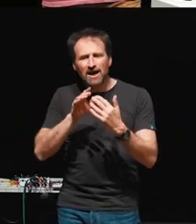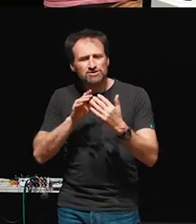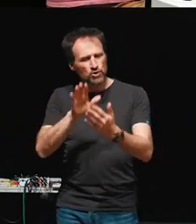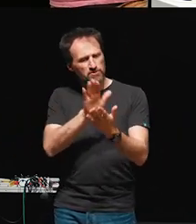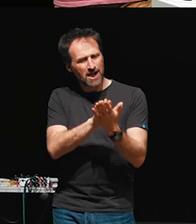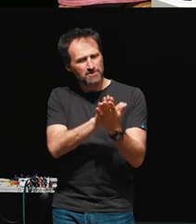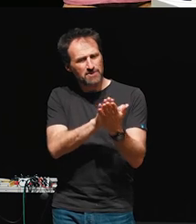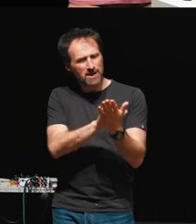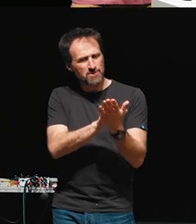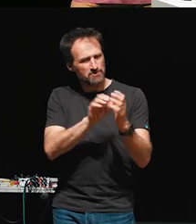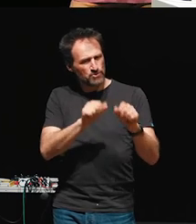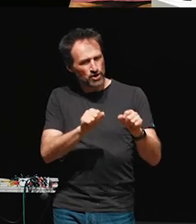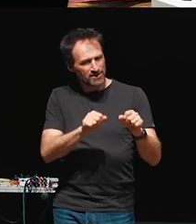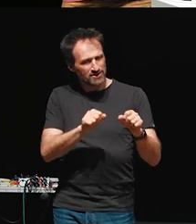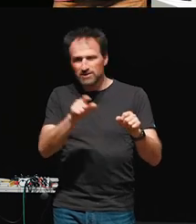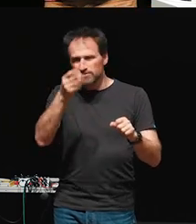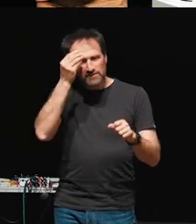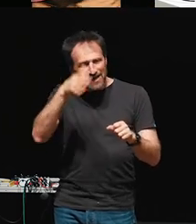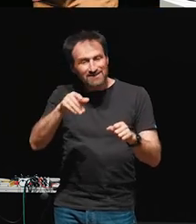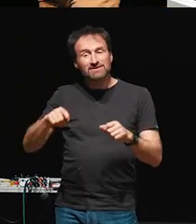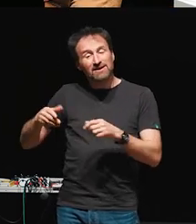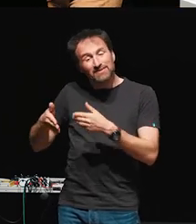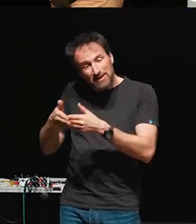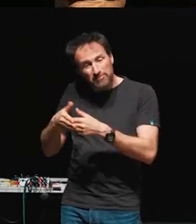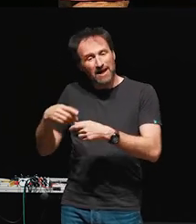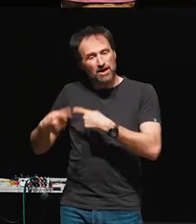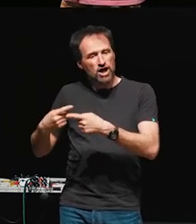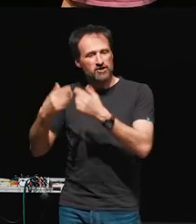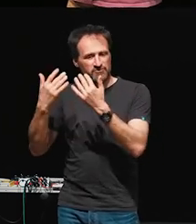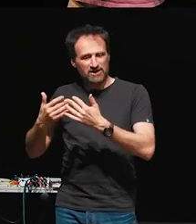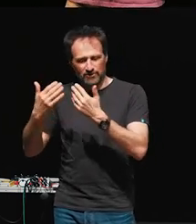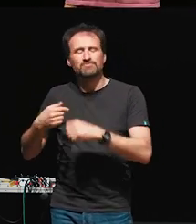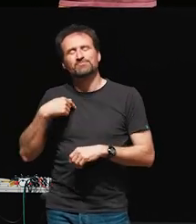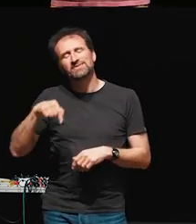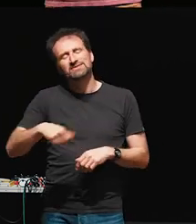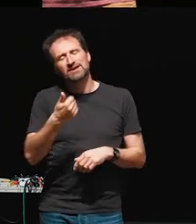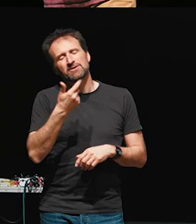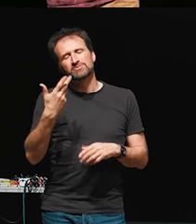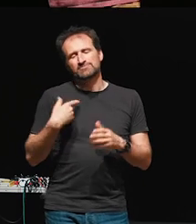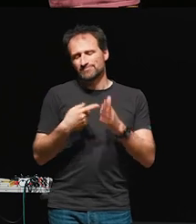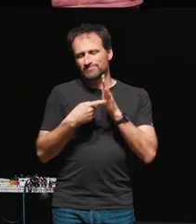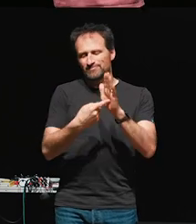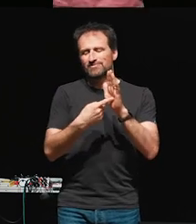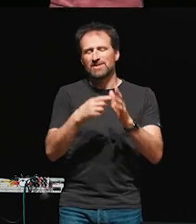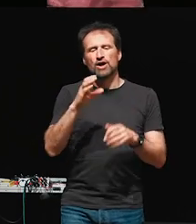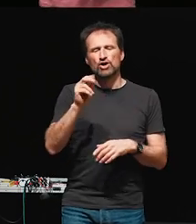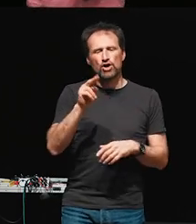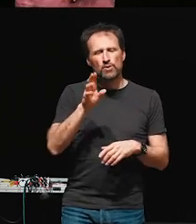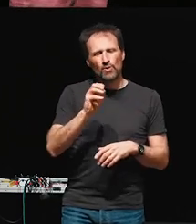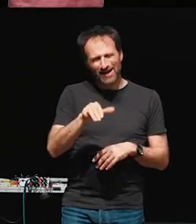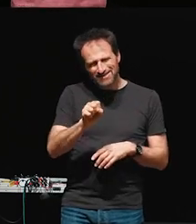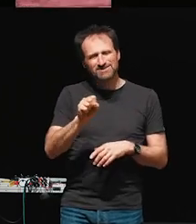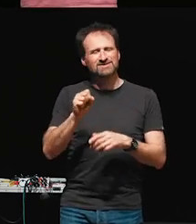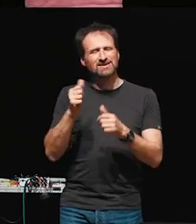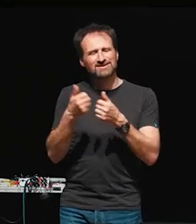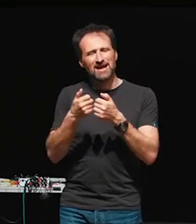notice. So as an example of kind of putting these concepts into play, I put together a small demo of Conway's Game of Life. For those not familiar, Conway's Game of